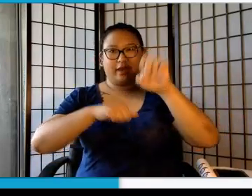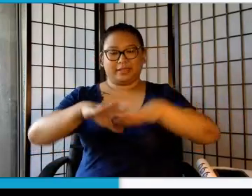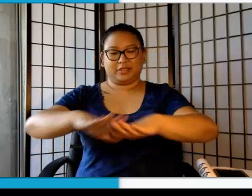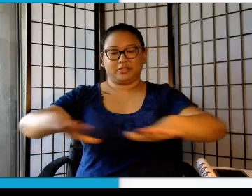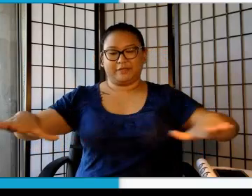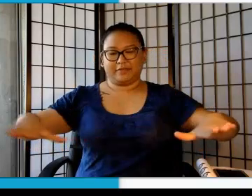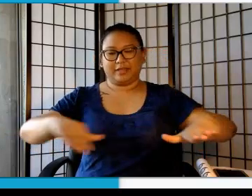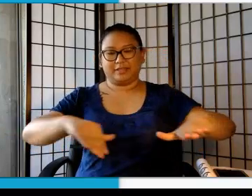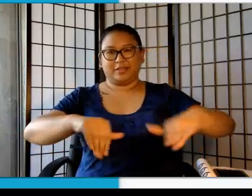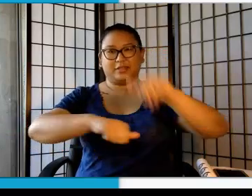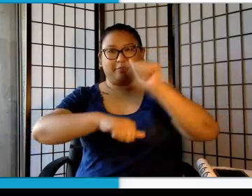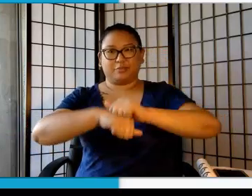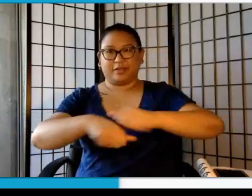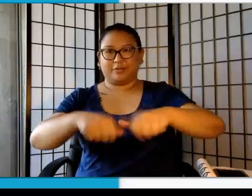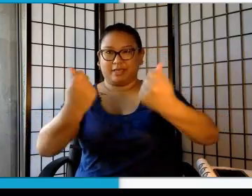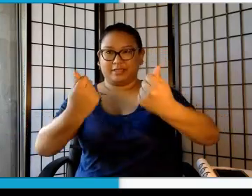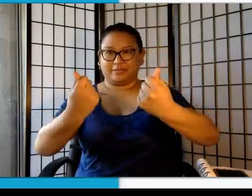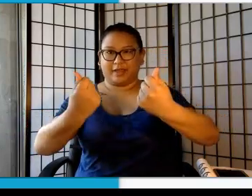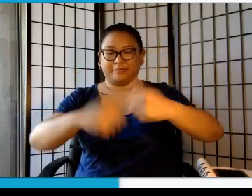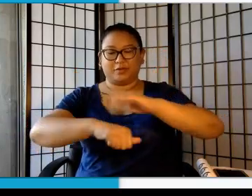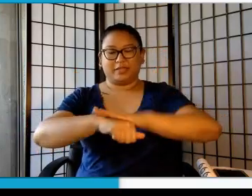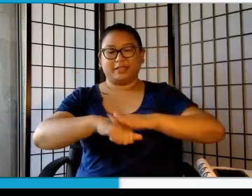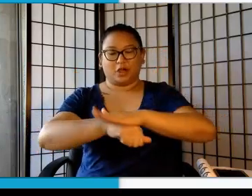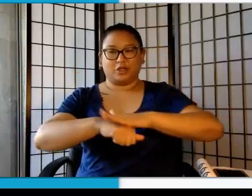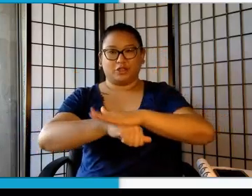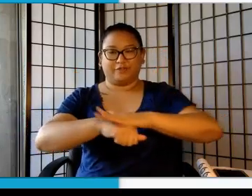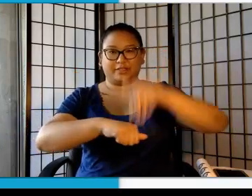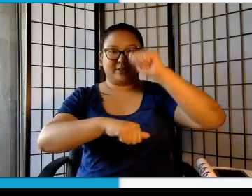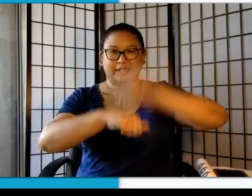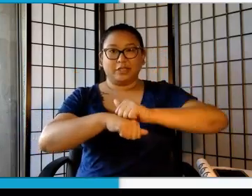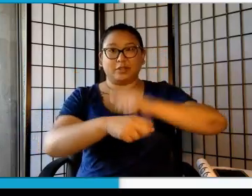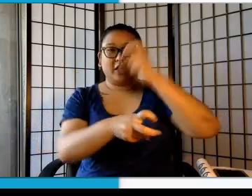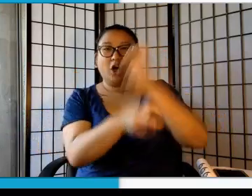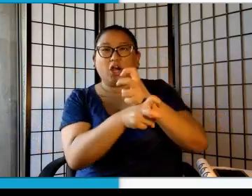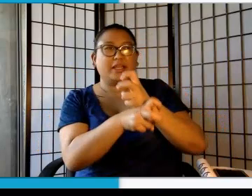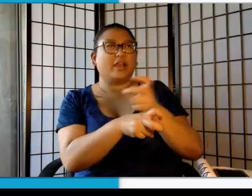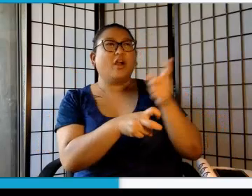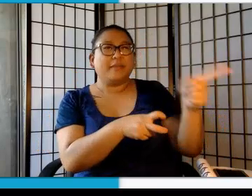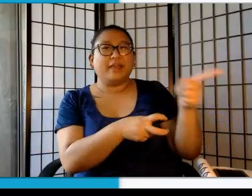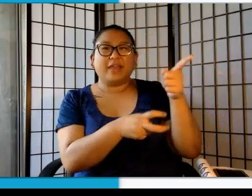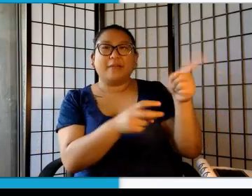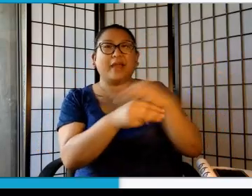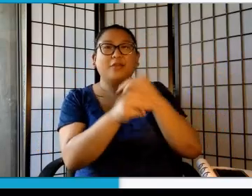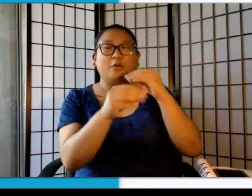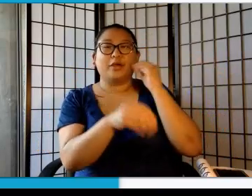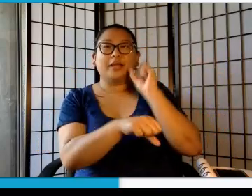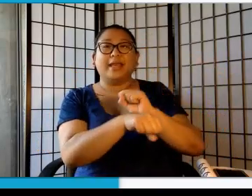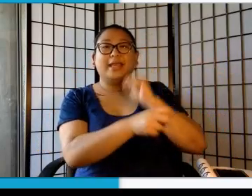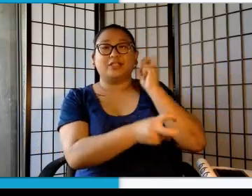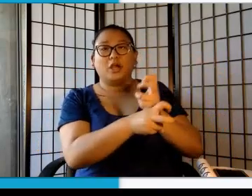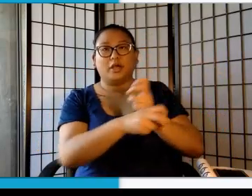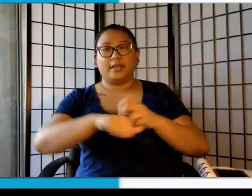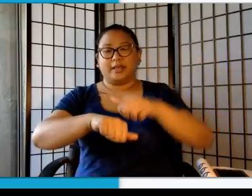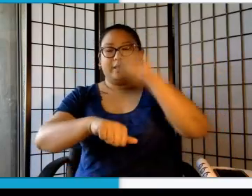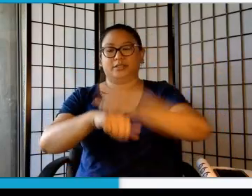brittle. Okay, it starts off like this and then you can like break it really easy, right? So it has a hard surface. So it's not hard like, oh man, that math homework